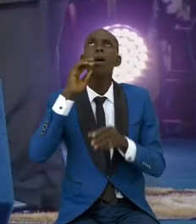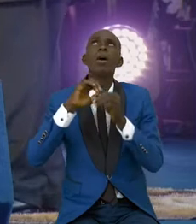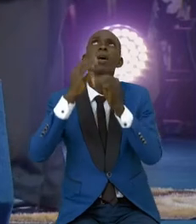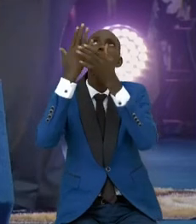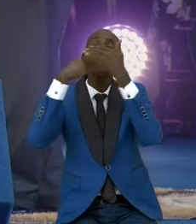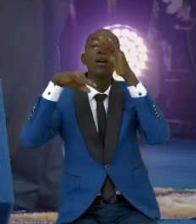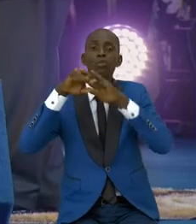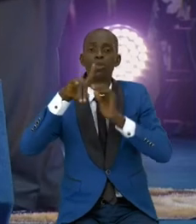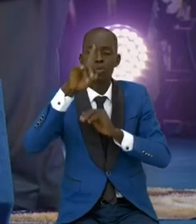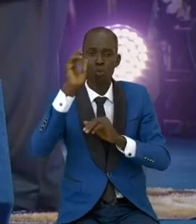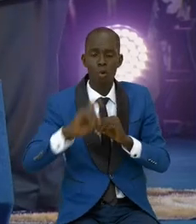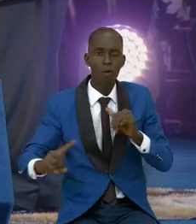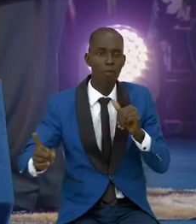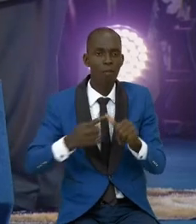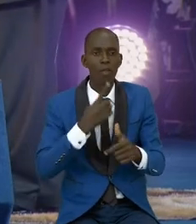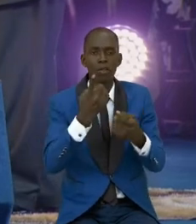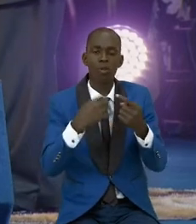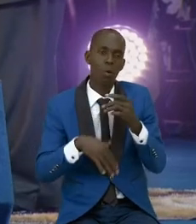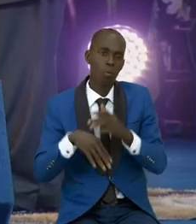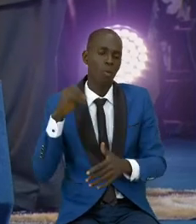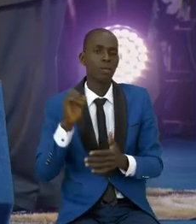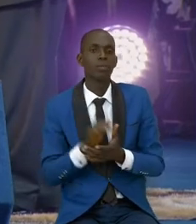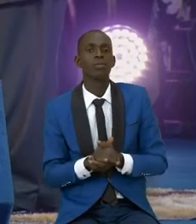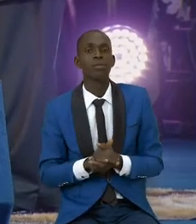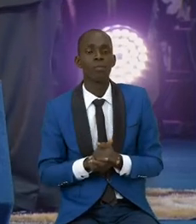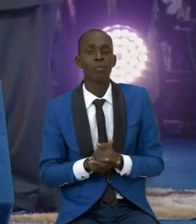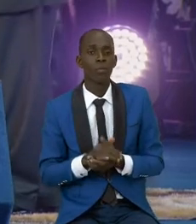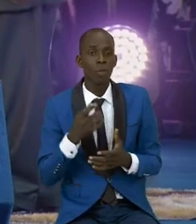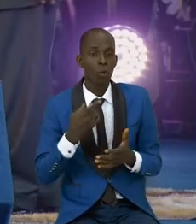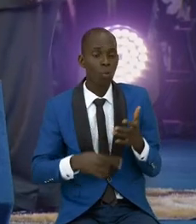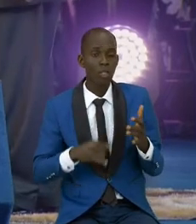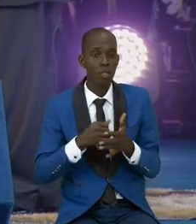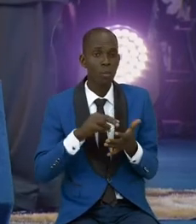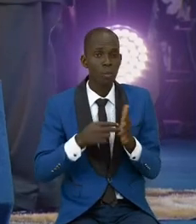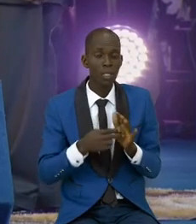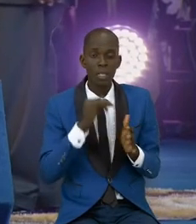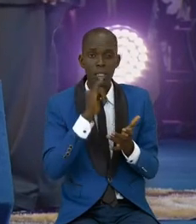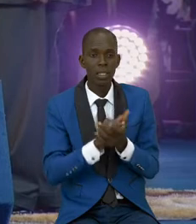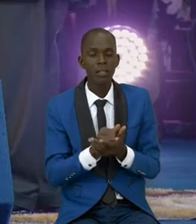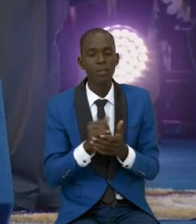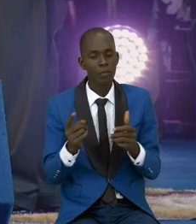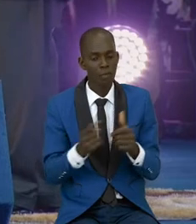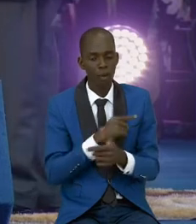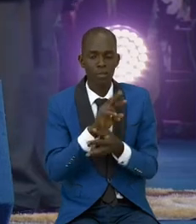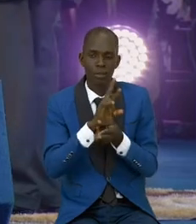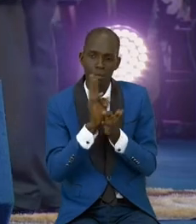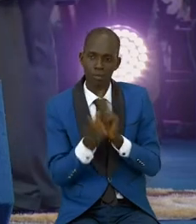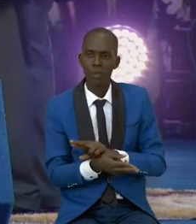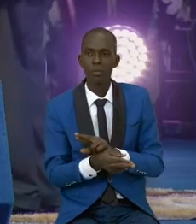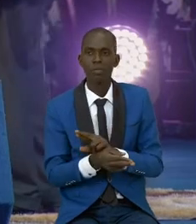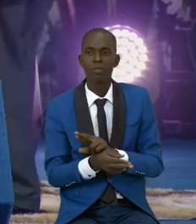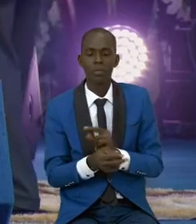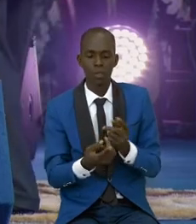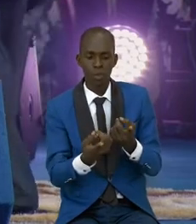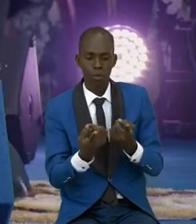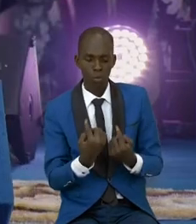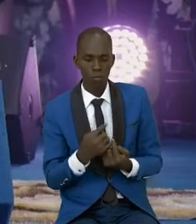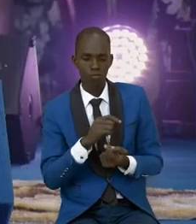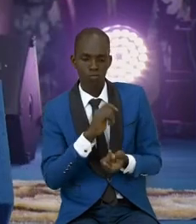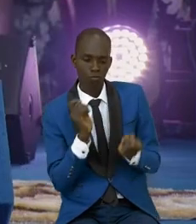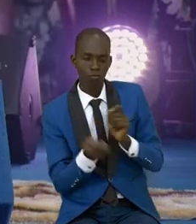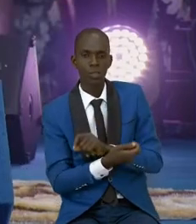them. Easily saying, repent, turn around, Change your mind. Get away